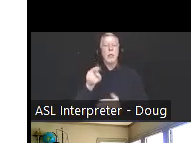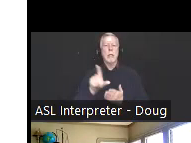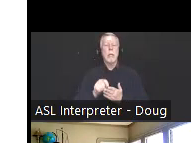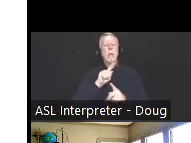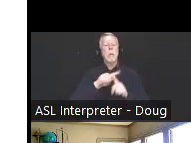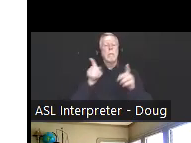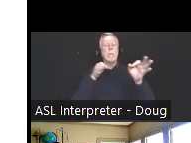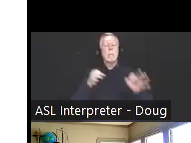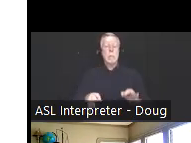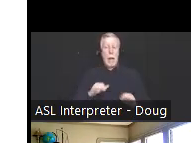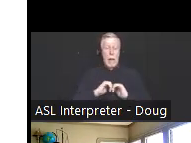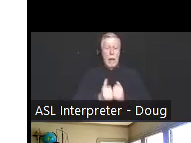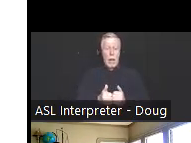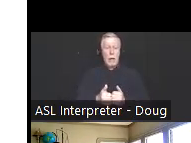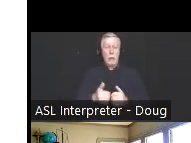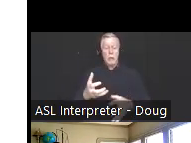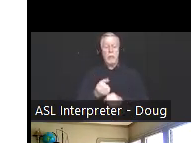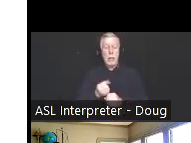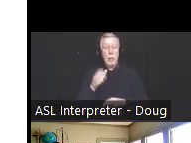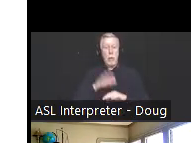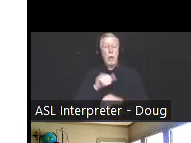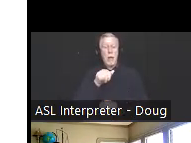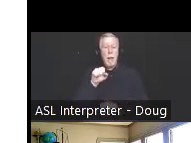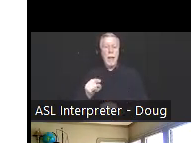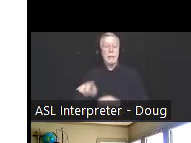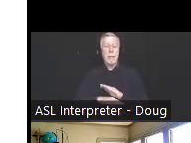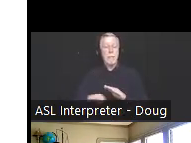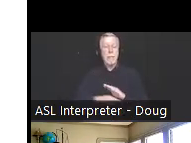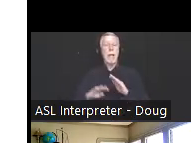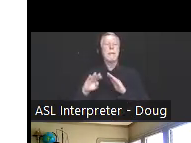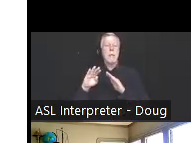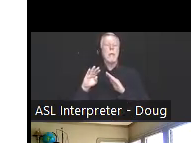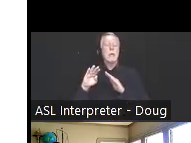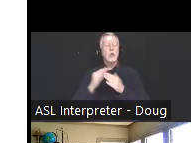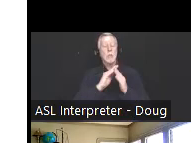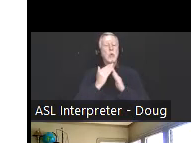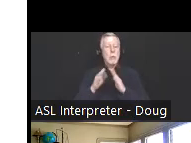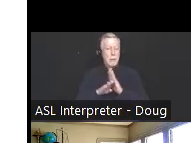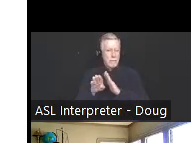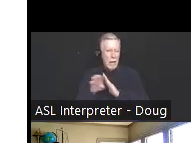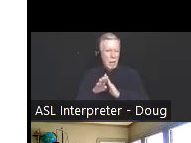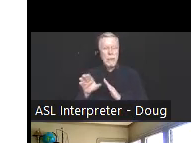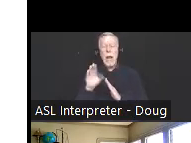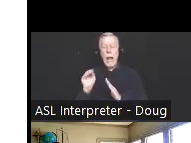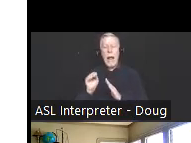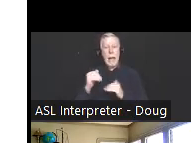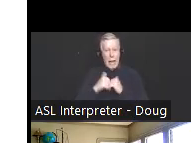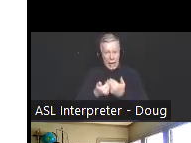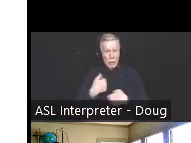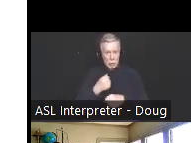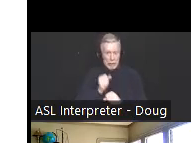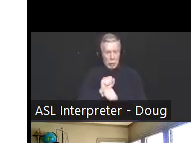you take on an asset-based community development sort of approach and make it work. Next tool,